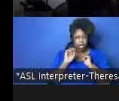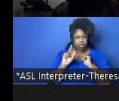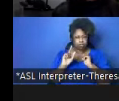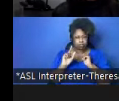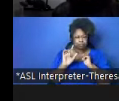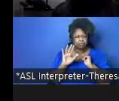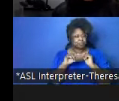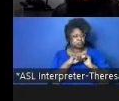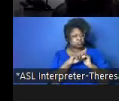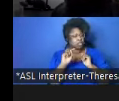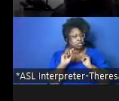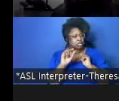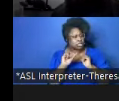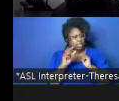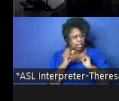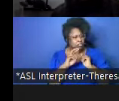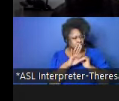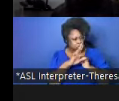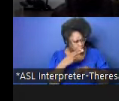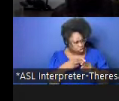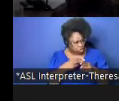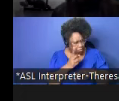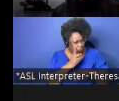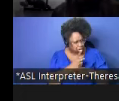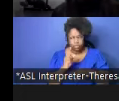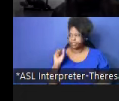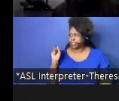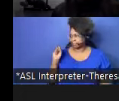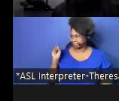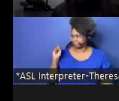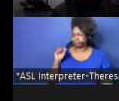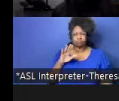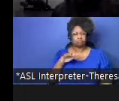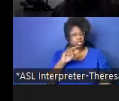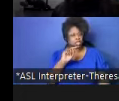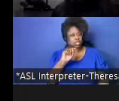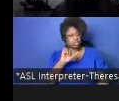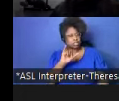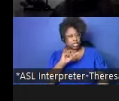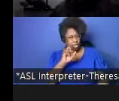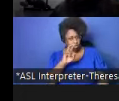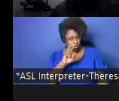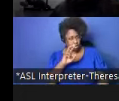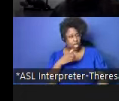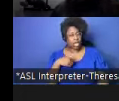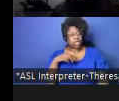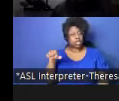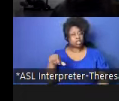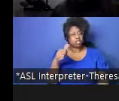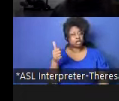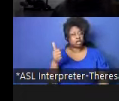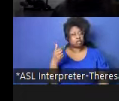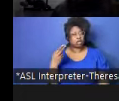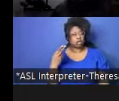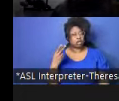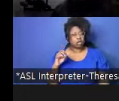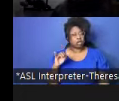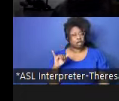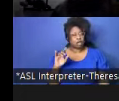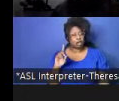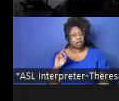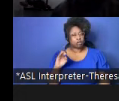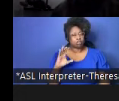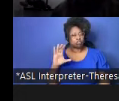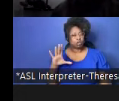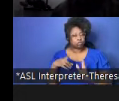Carson? That's right. Tyler, yes. Tyler, and we also ran another hydraulic model through one of our consultants, and they